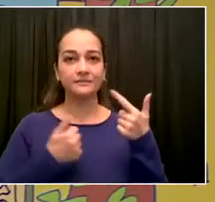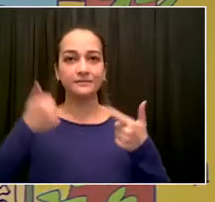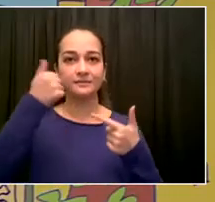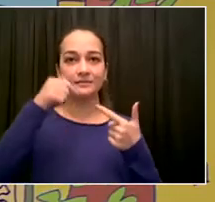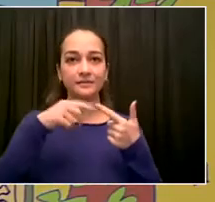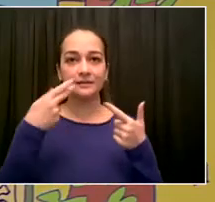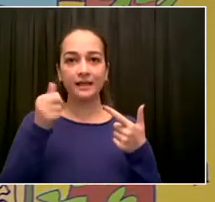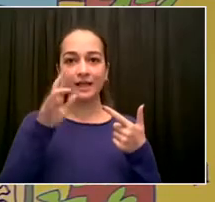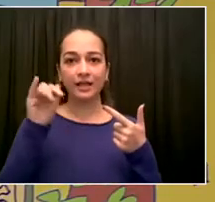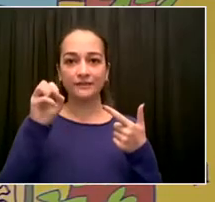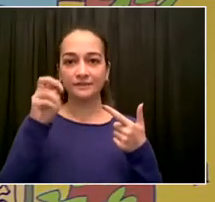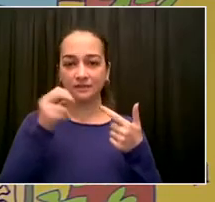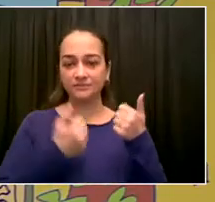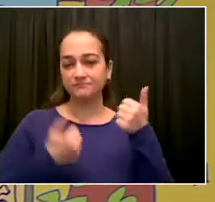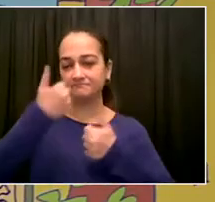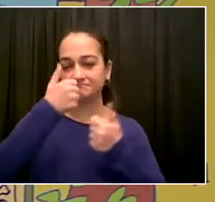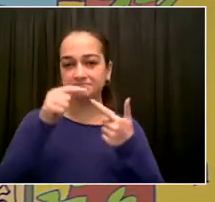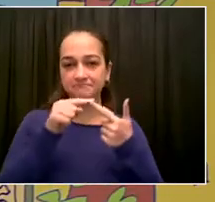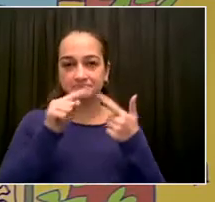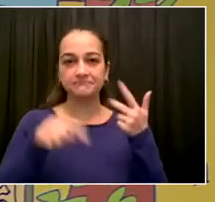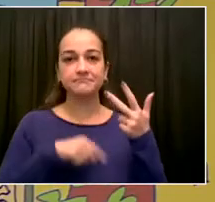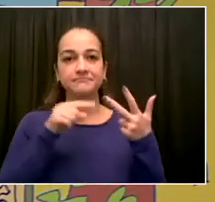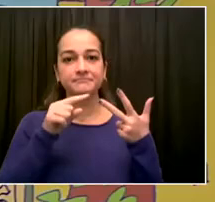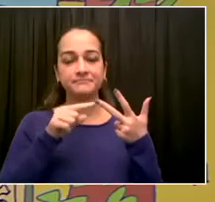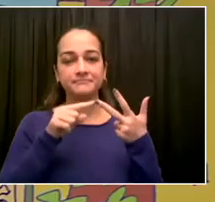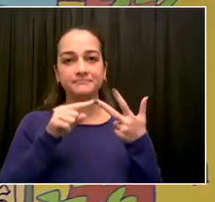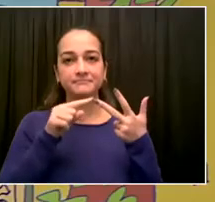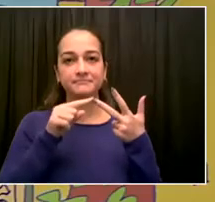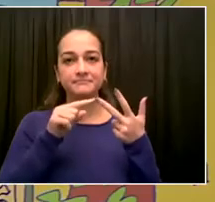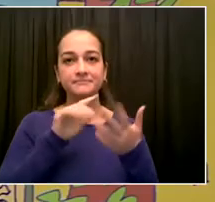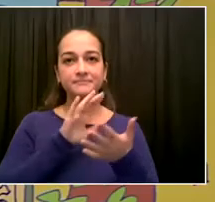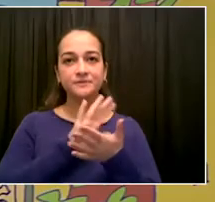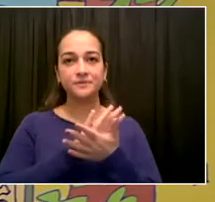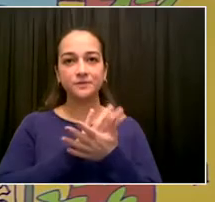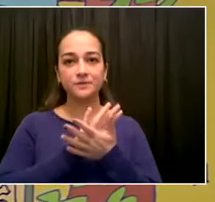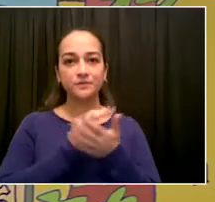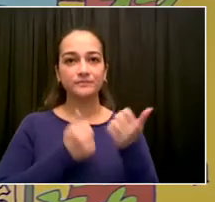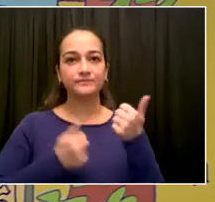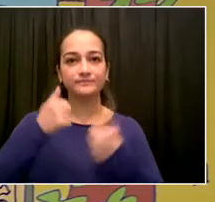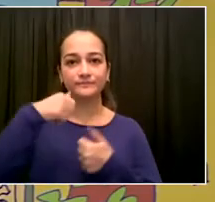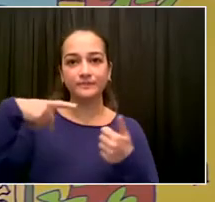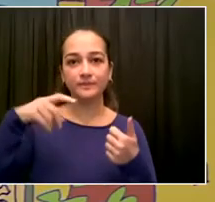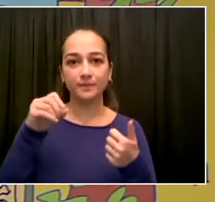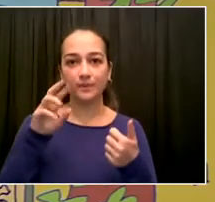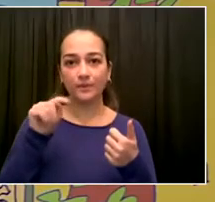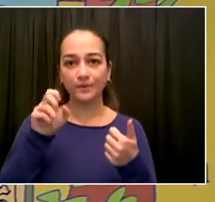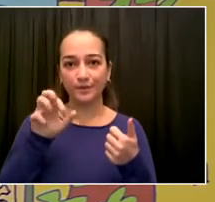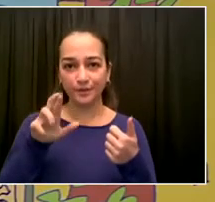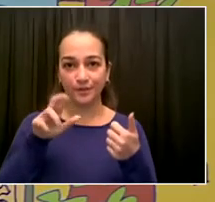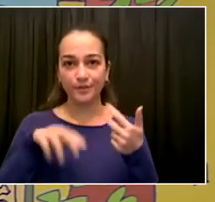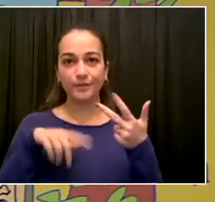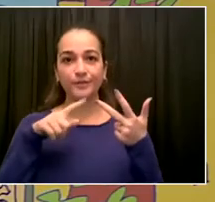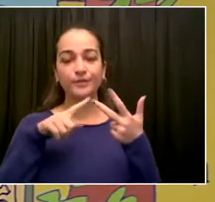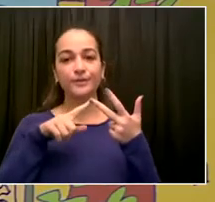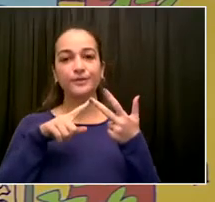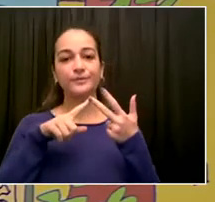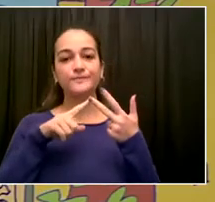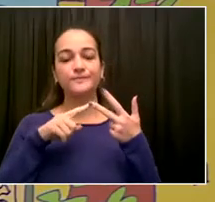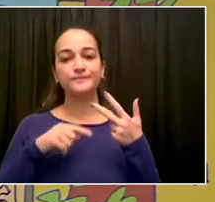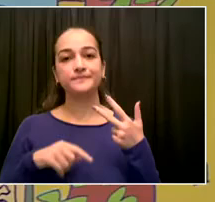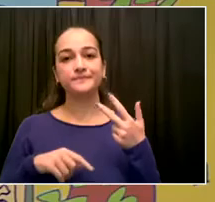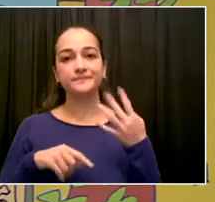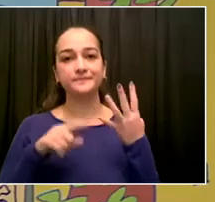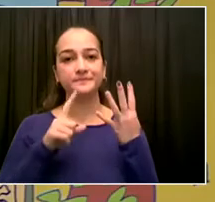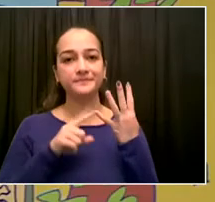Department, what have you just done? Chief of Department That's Rodney his Harrison. previous role. Monday morning. Chief of Department Rodney Harrison, Chancellor Misha Porter, Dr.